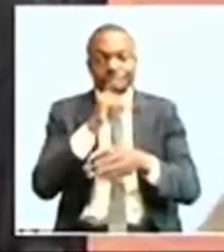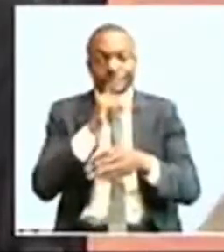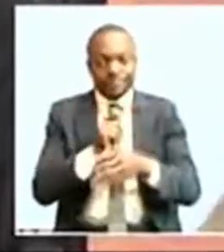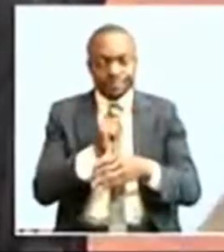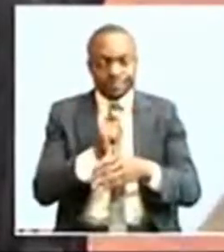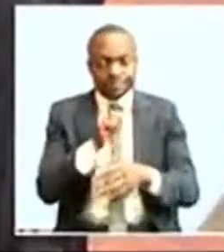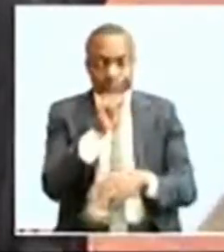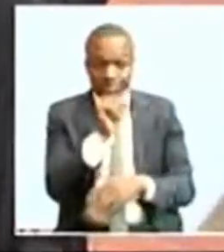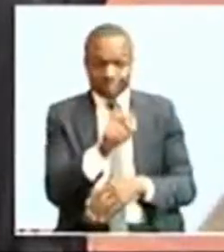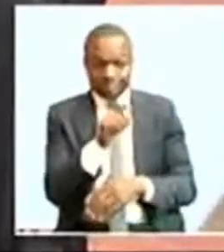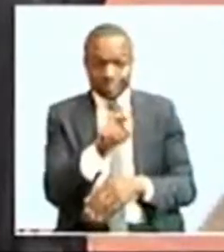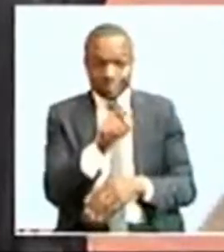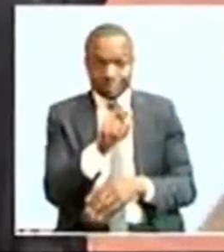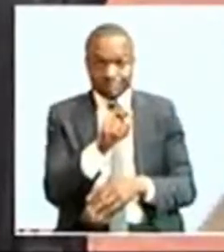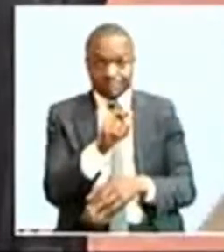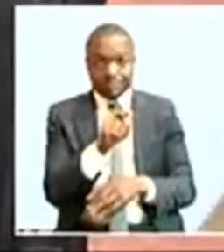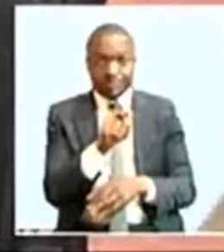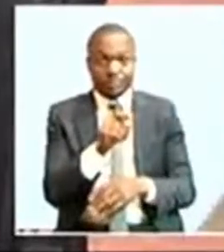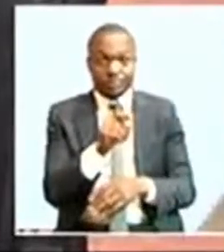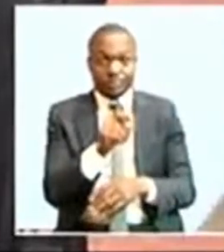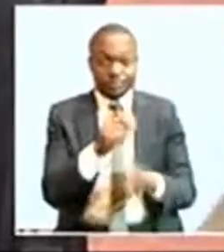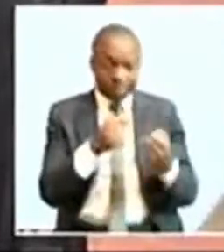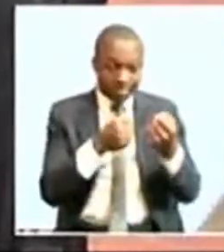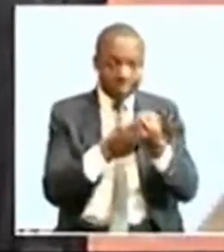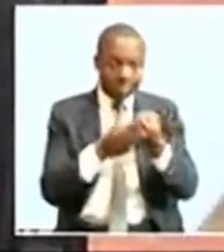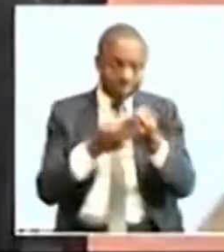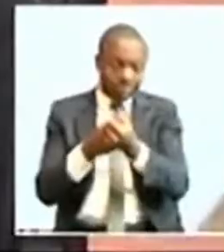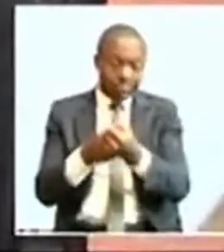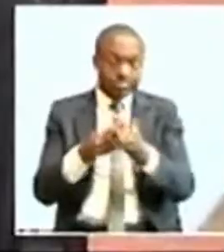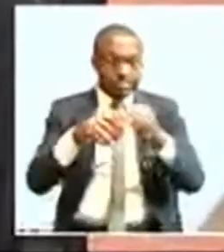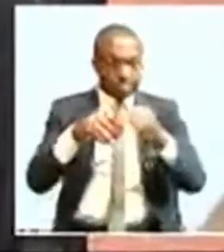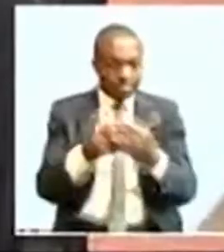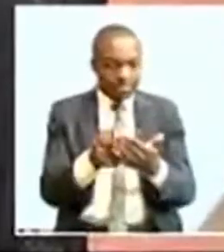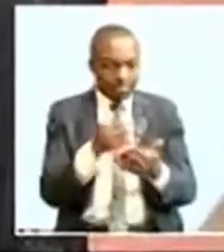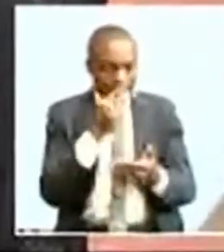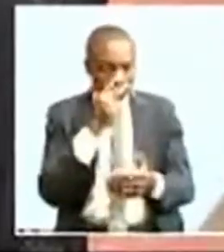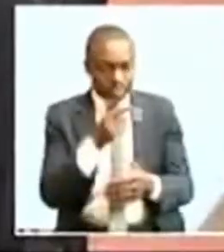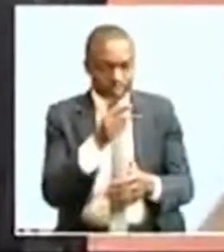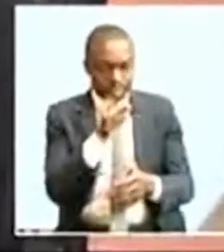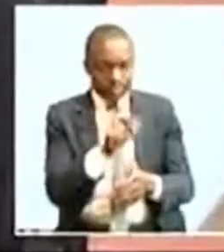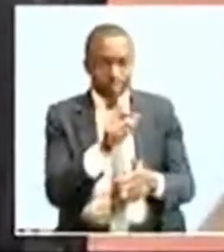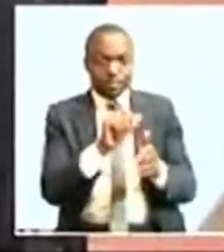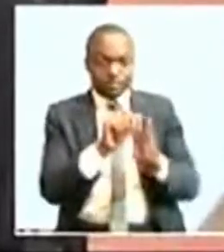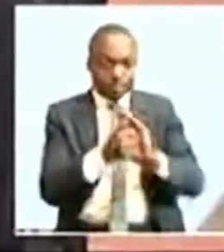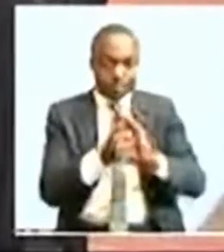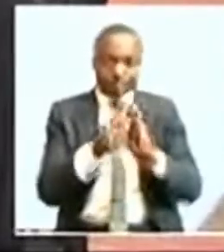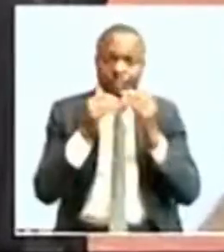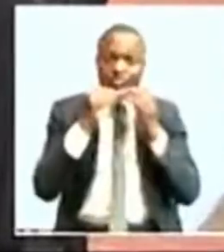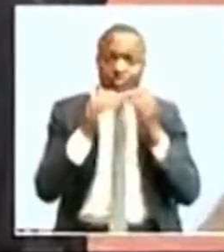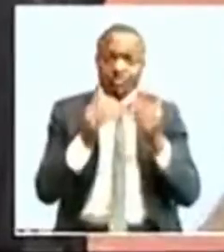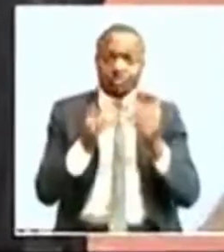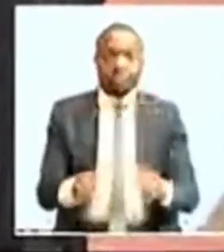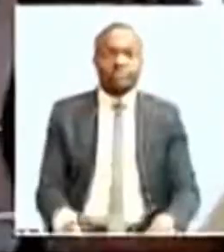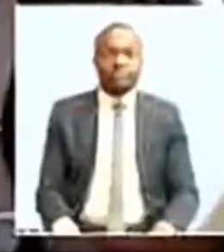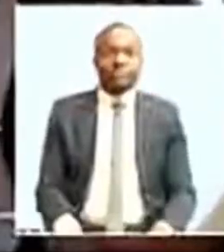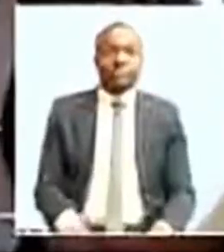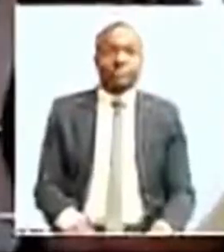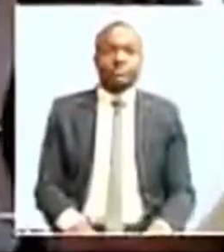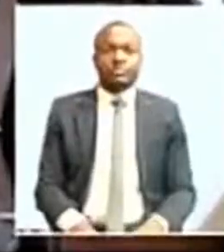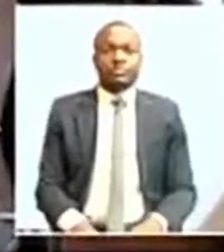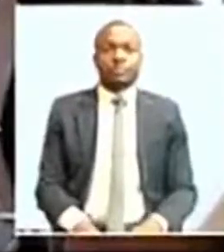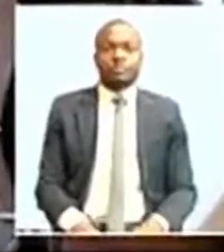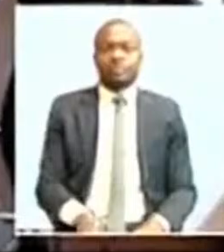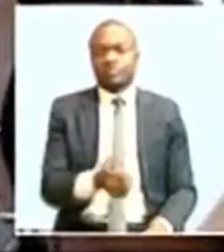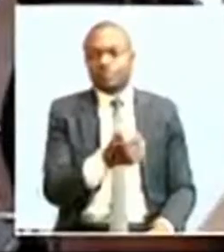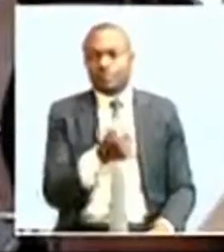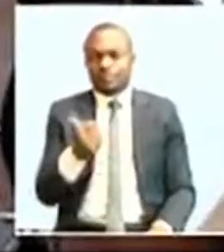I think that also constitutes to subsidies. How do you look on this clause? Thank you. Thank you so much, Honorable. Is